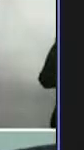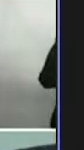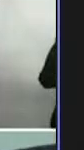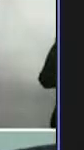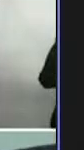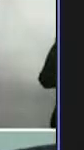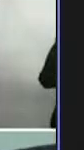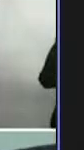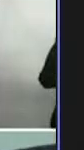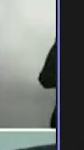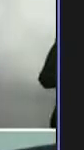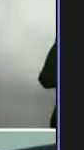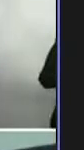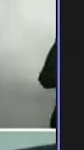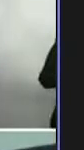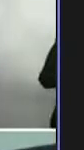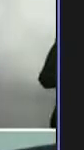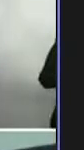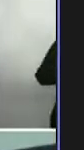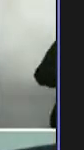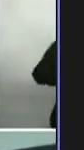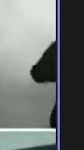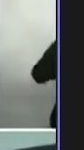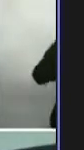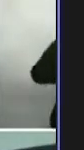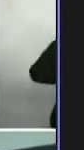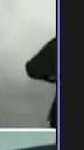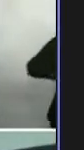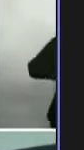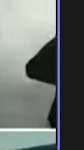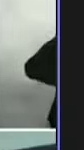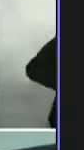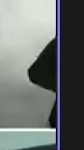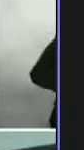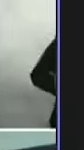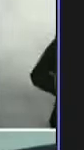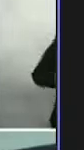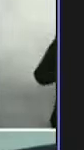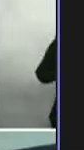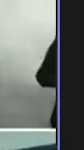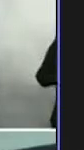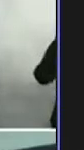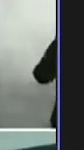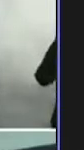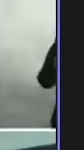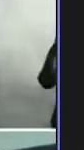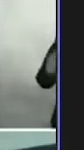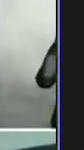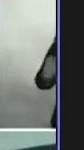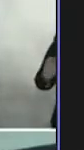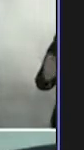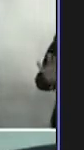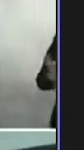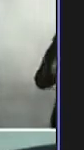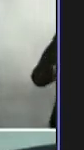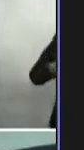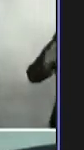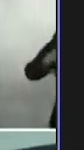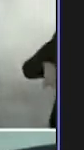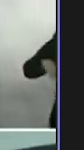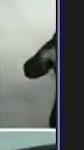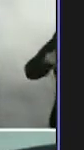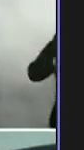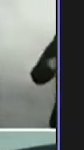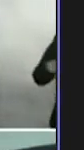be in a suitable environment that is conducive. So for him to say that he is driving is really undermining this